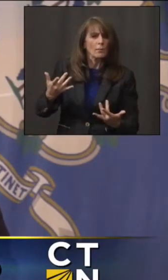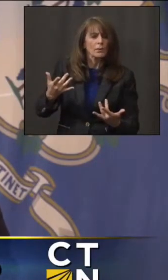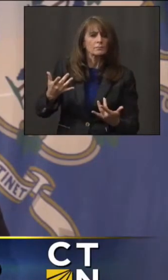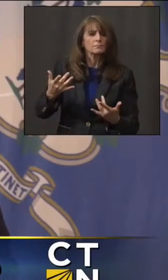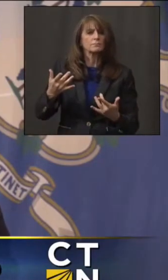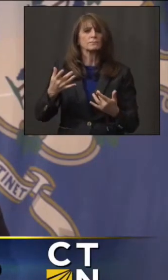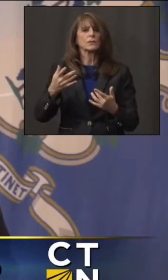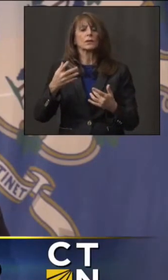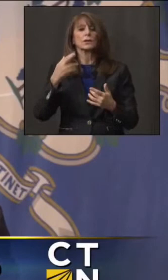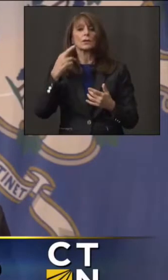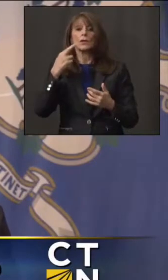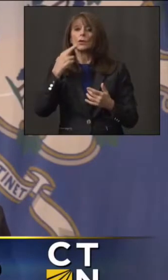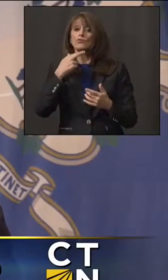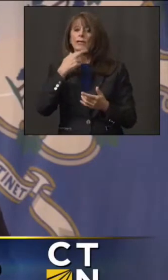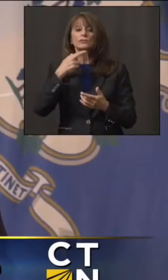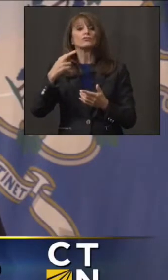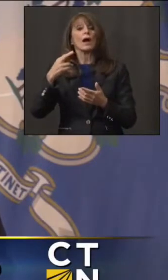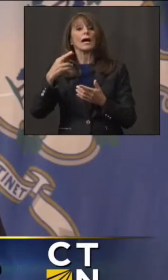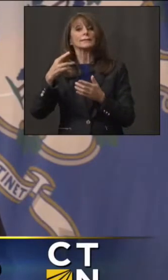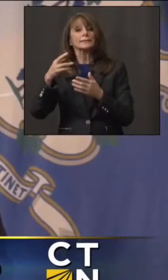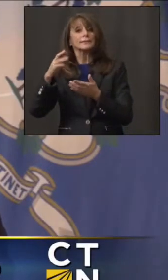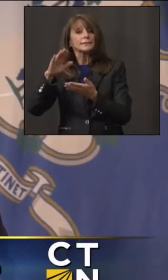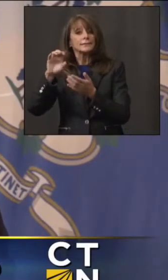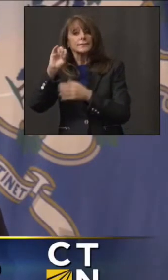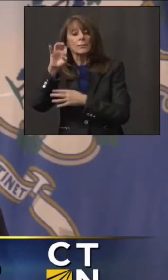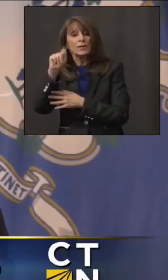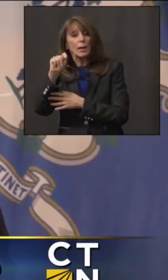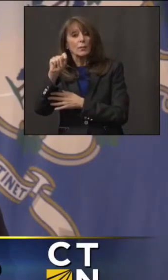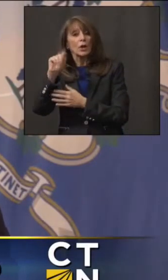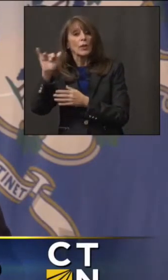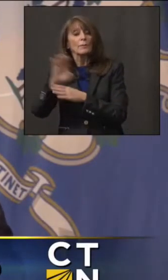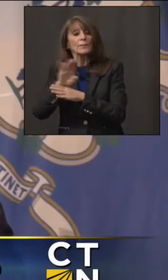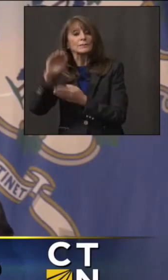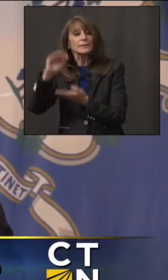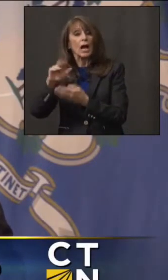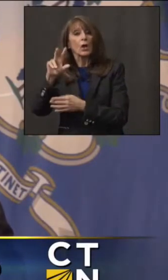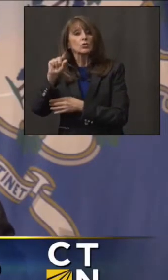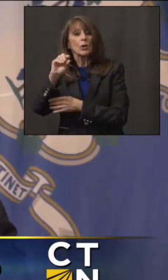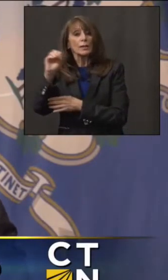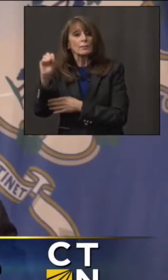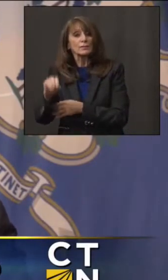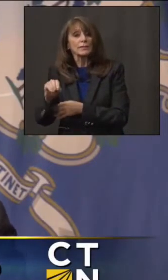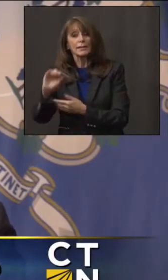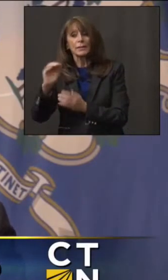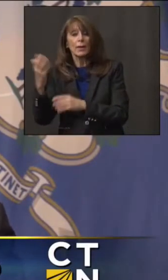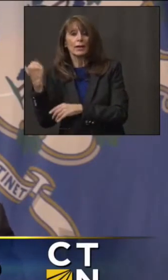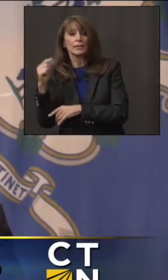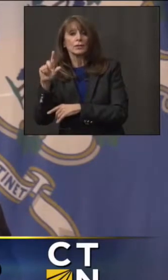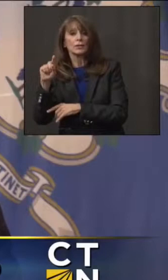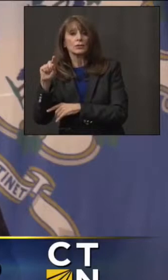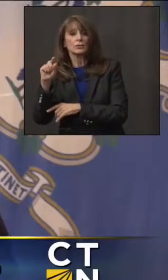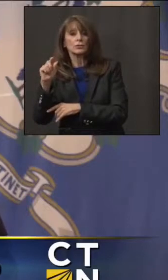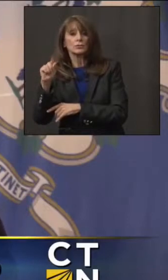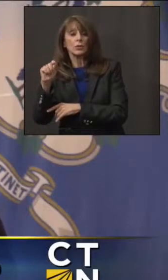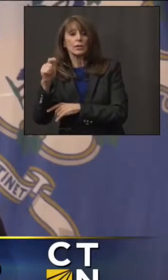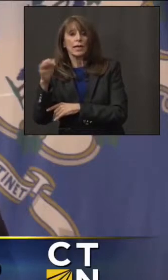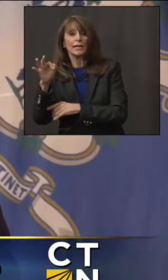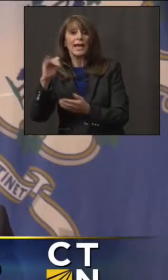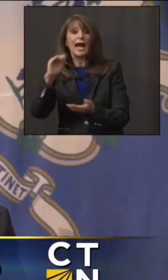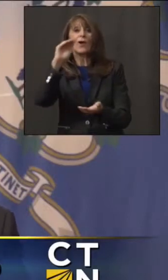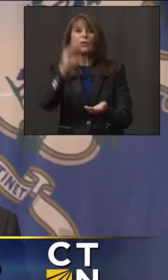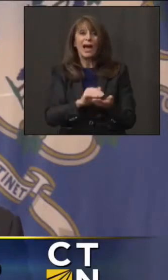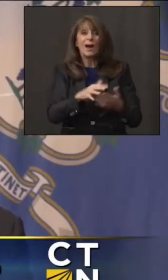restaurants were down 3% September 20 to September 2019. Restaurants were down